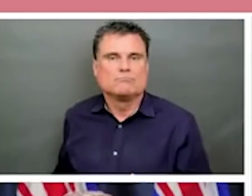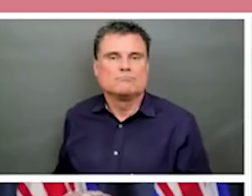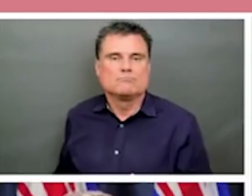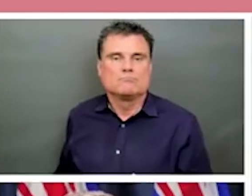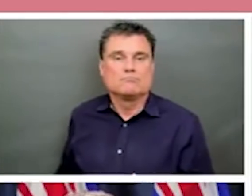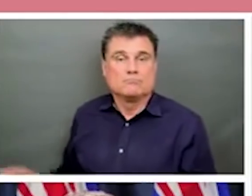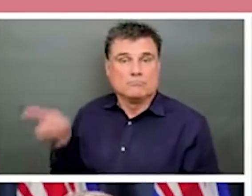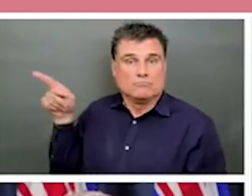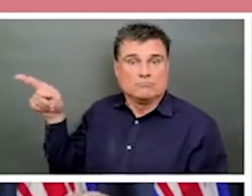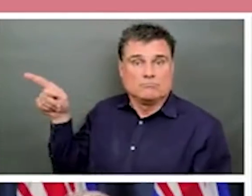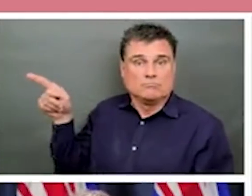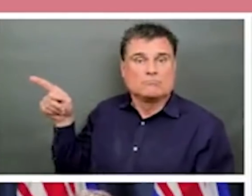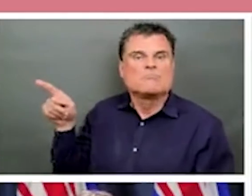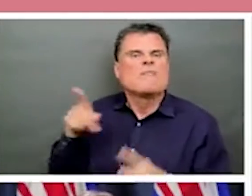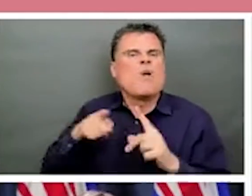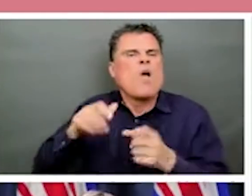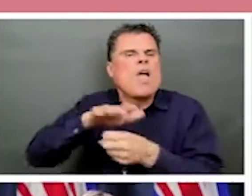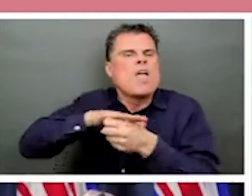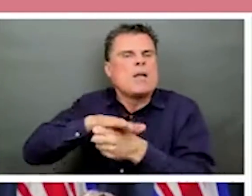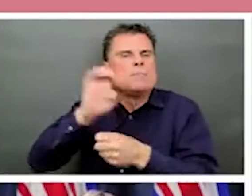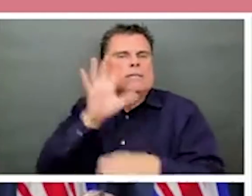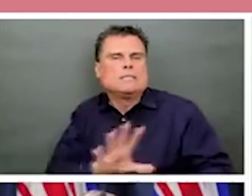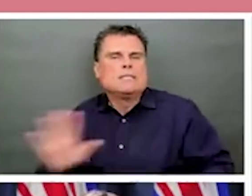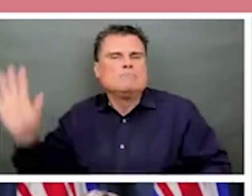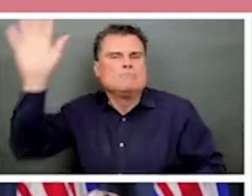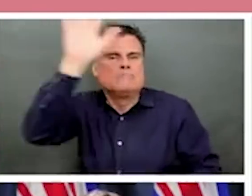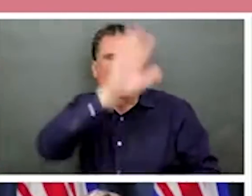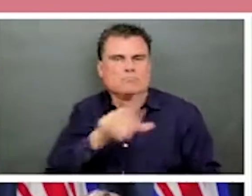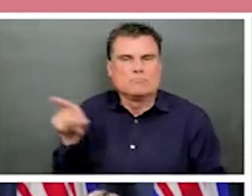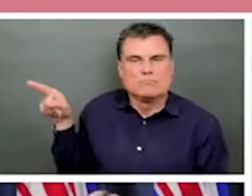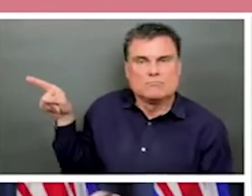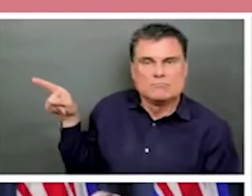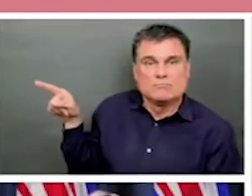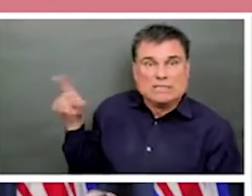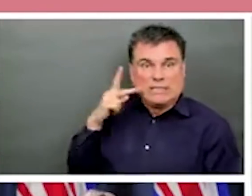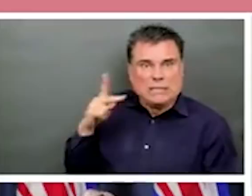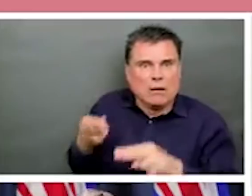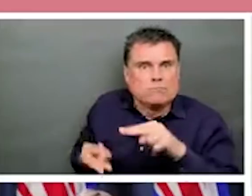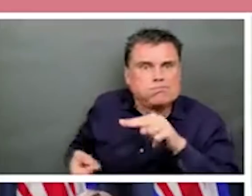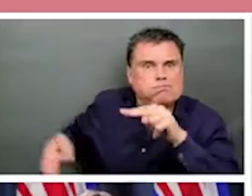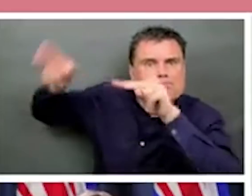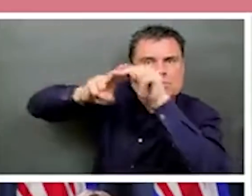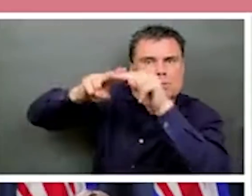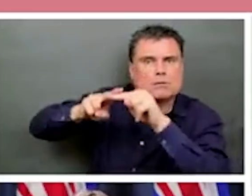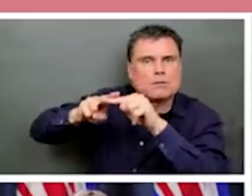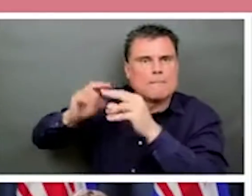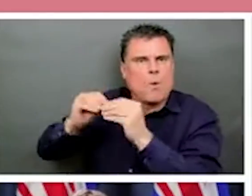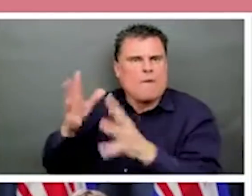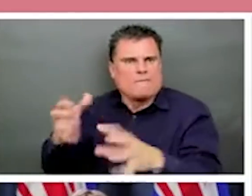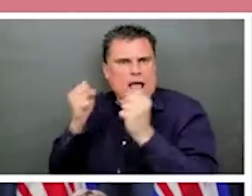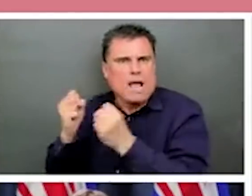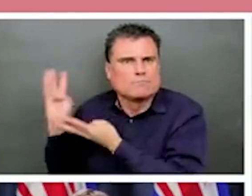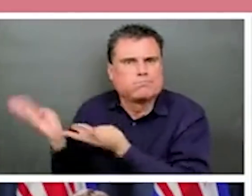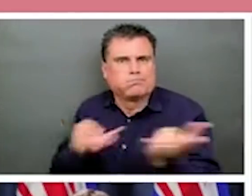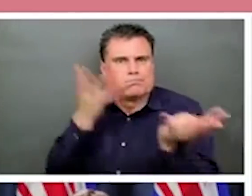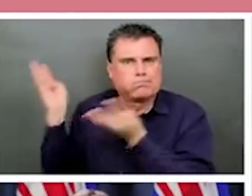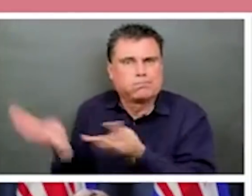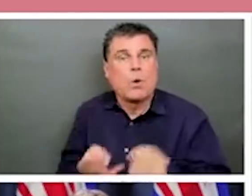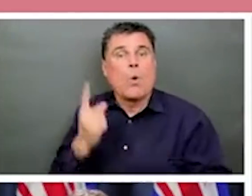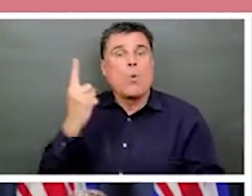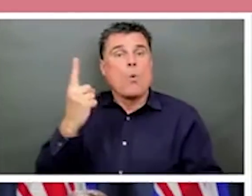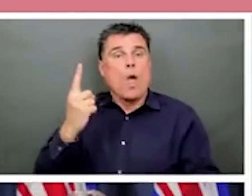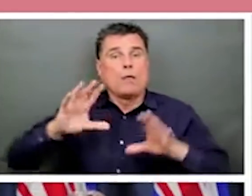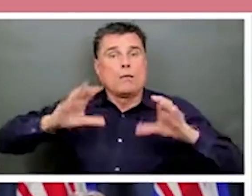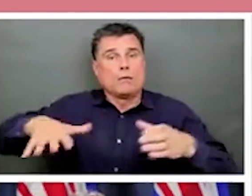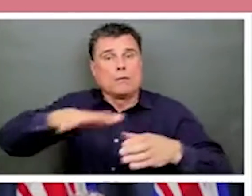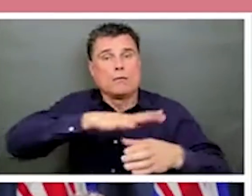the range of you know, increased activity that they'll be managing, not just in one clinic, but in clinics spread around